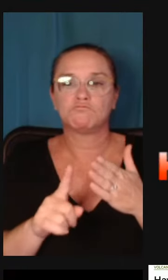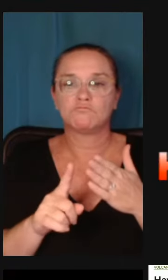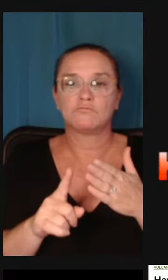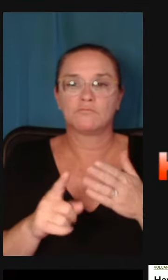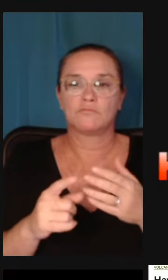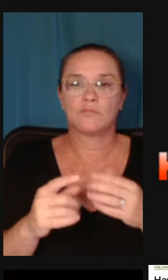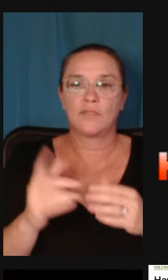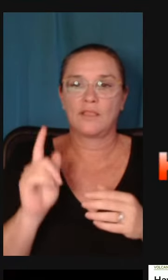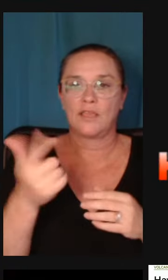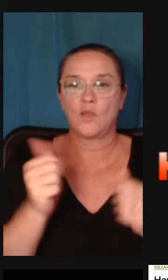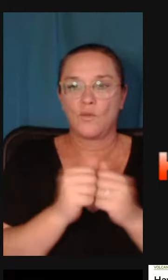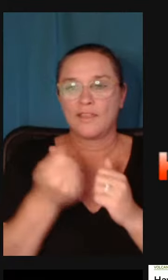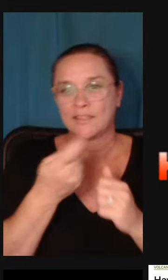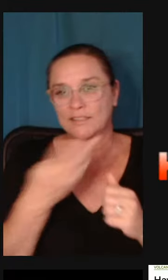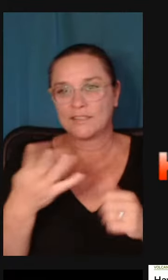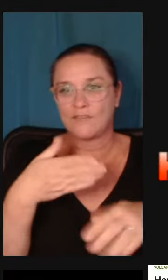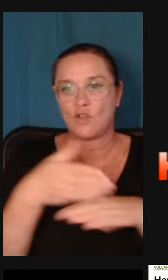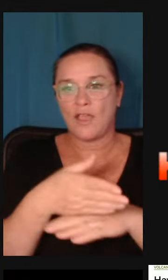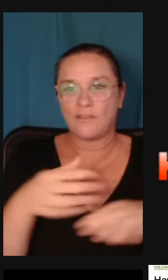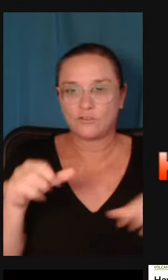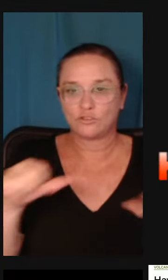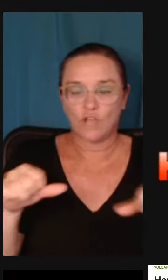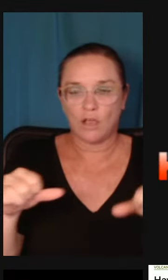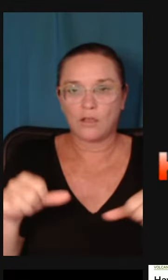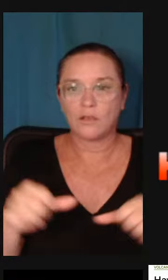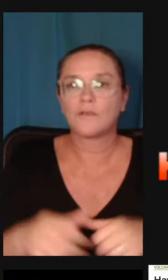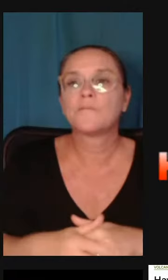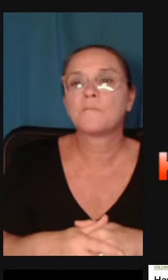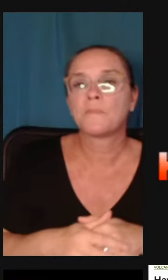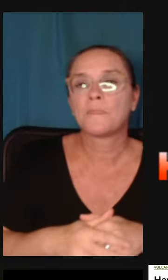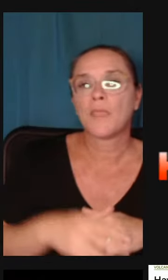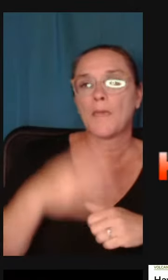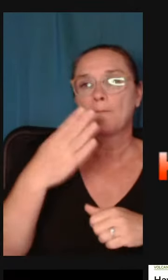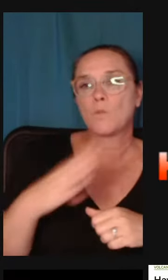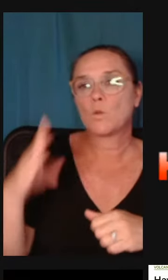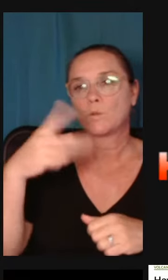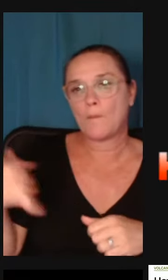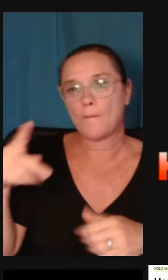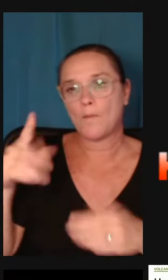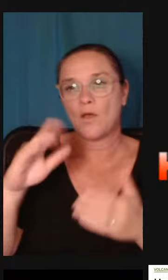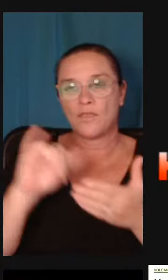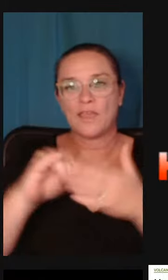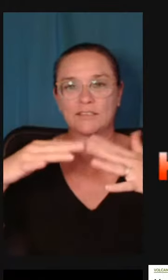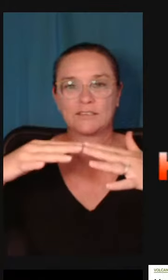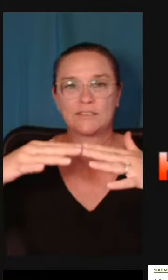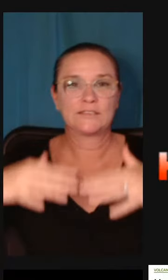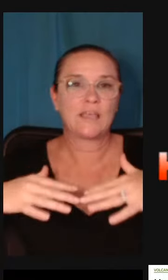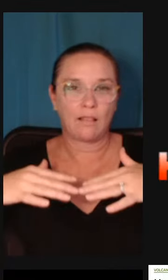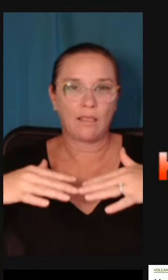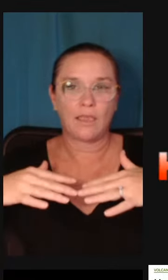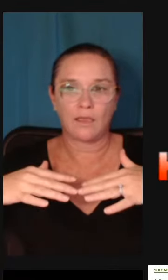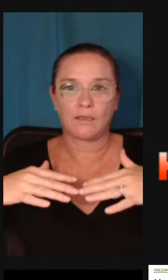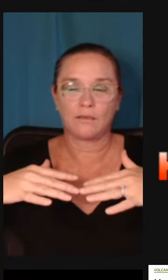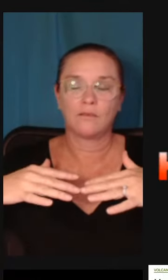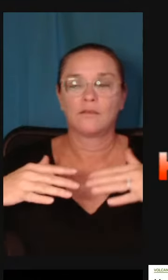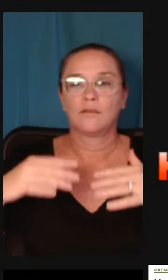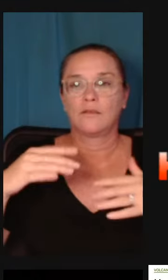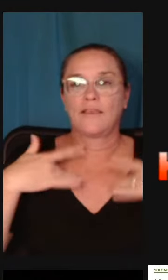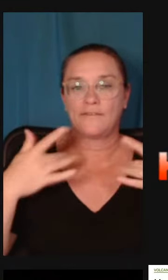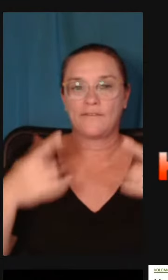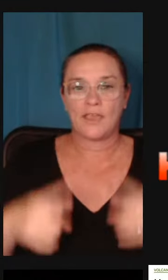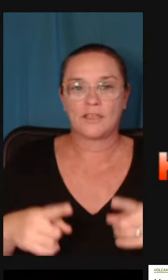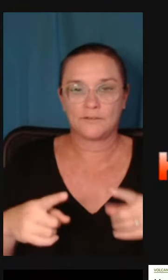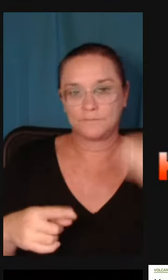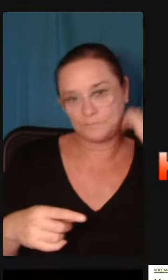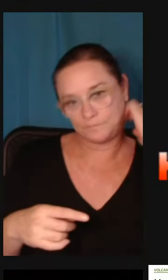several aftershocks clustered around it there, but all these other blues and purples are also settling events around the island. The island's